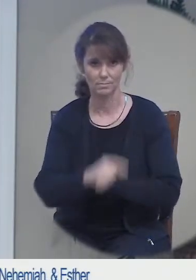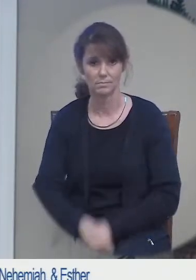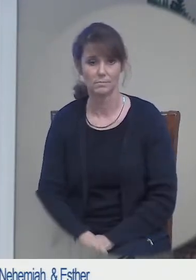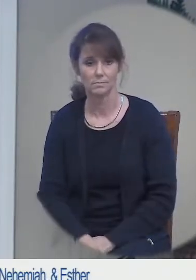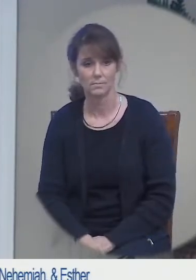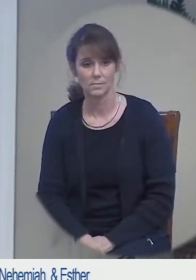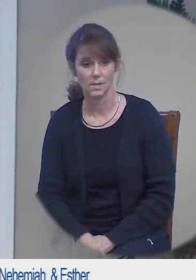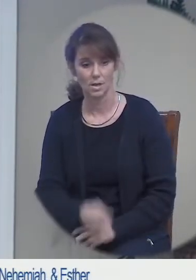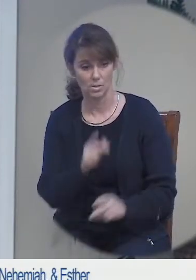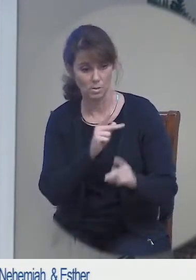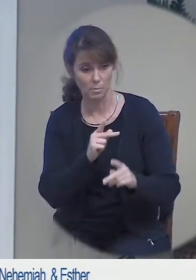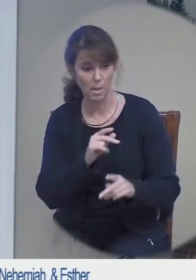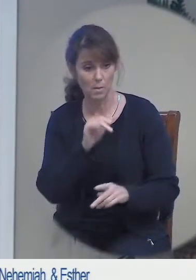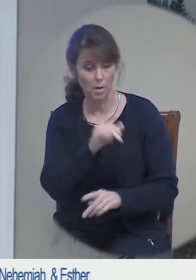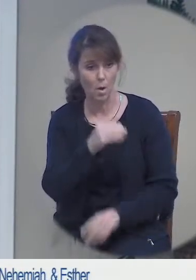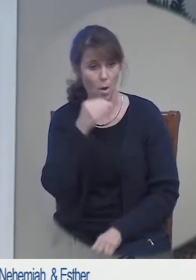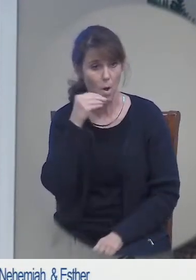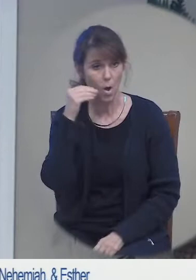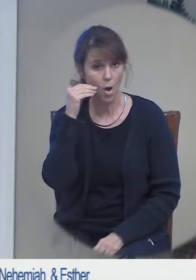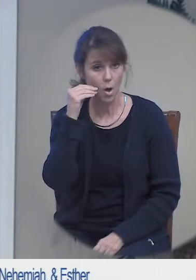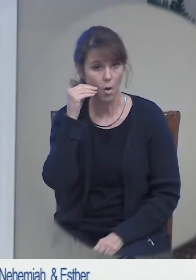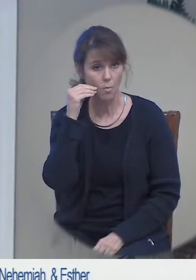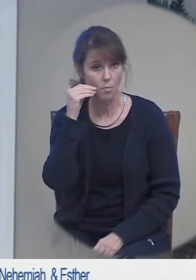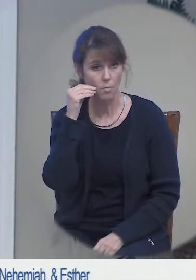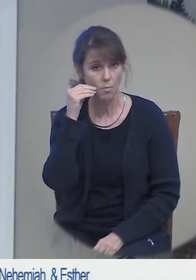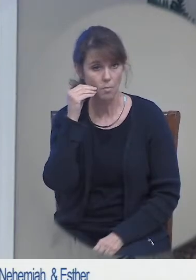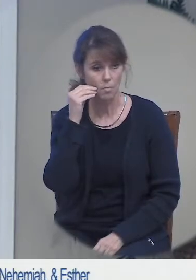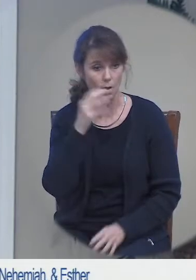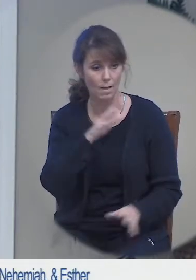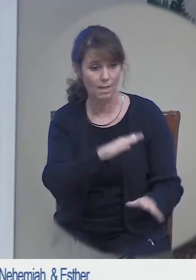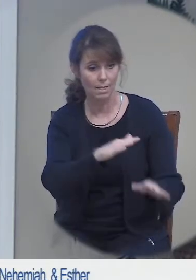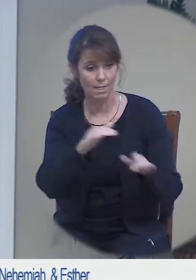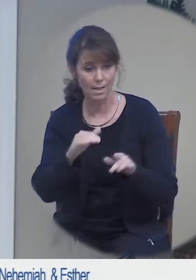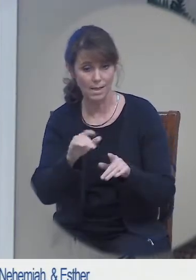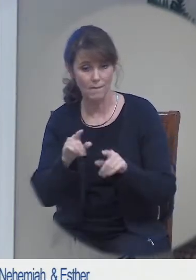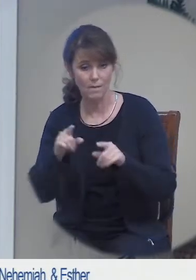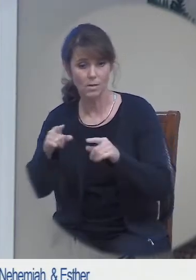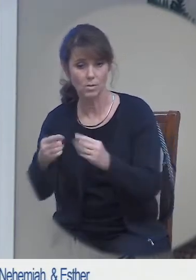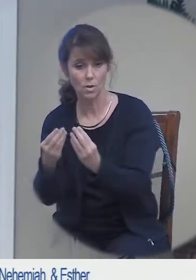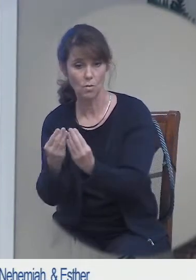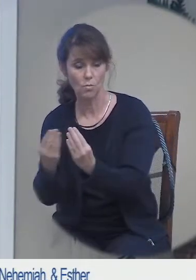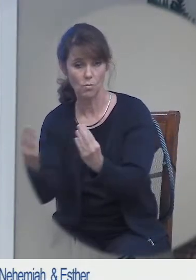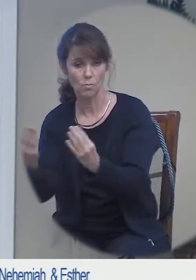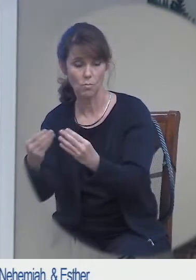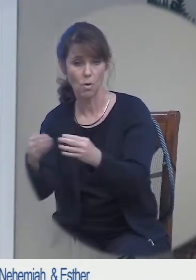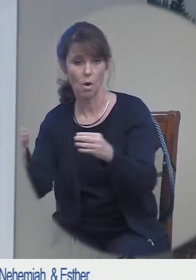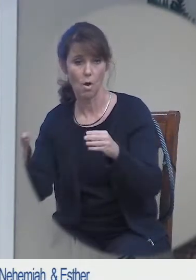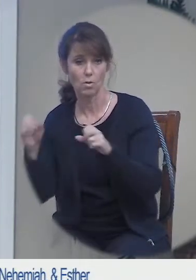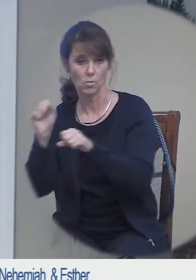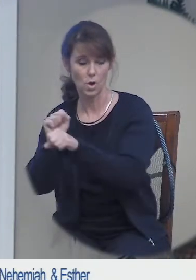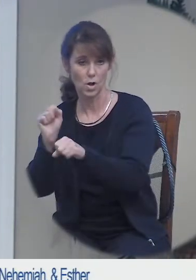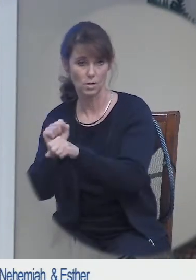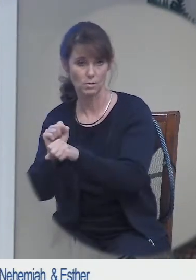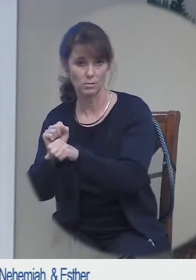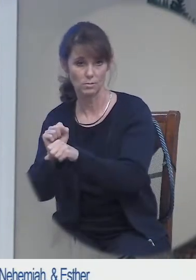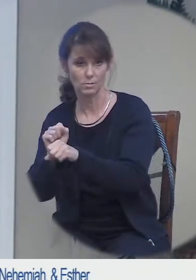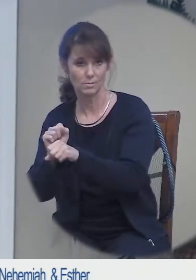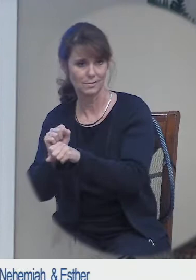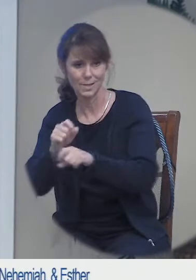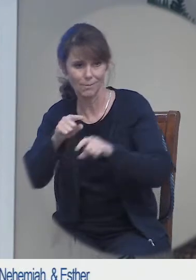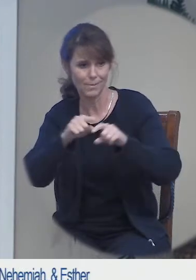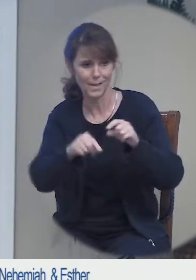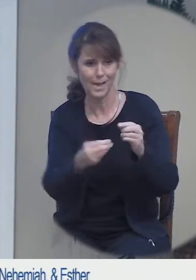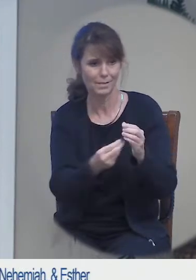their homes to come work on the walls, what's happening? They're not tending the crops. But that's not,